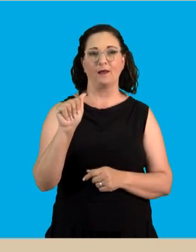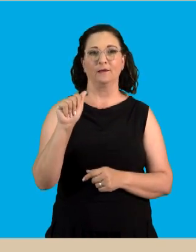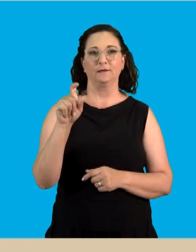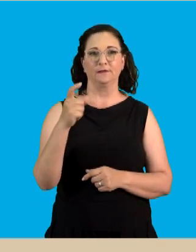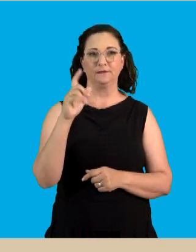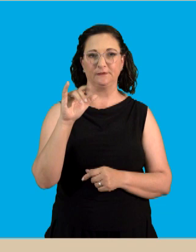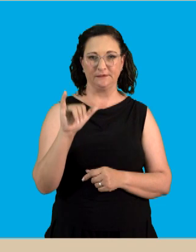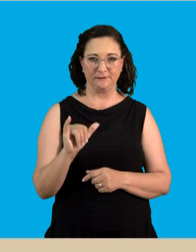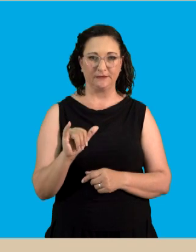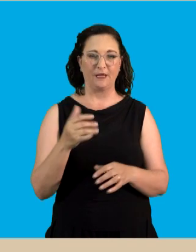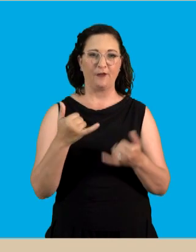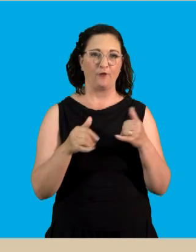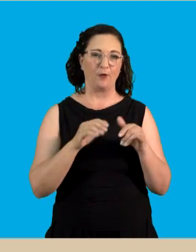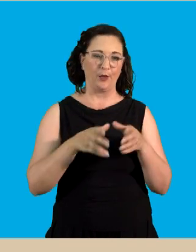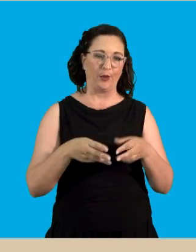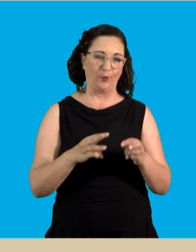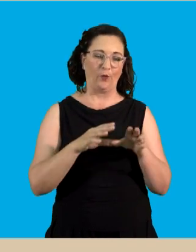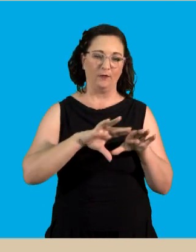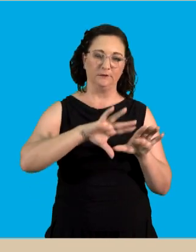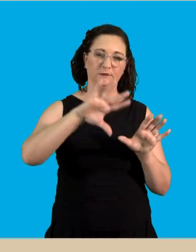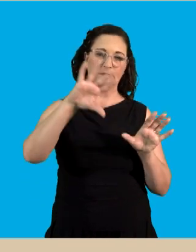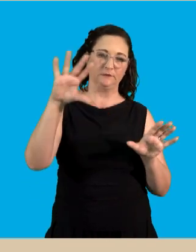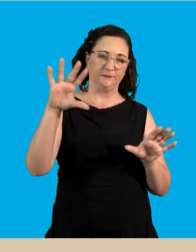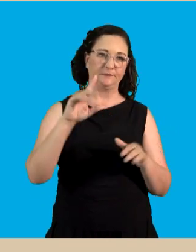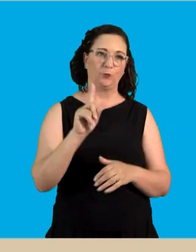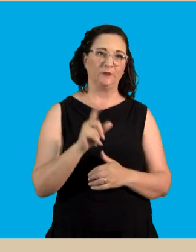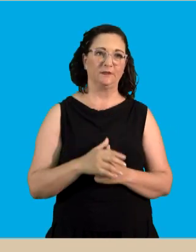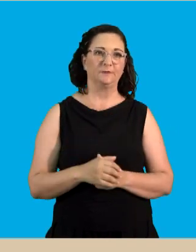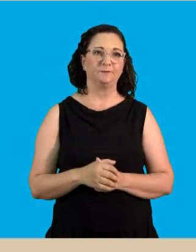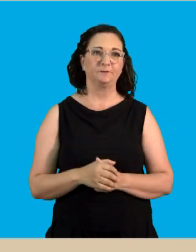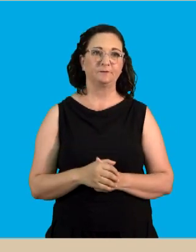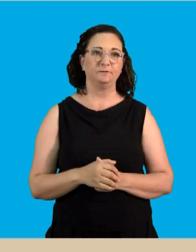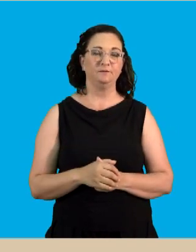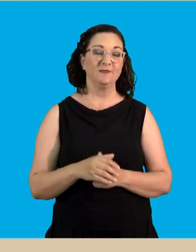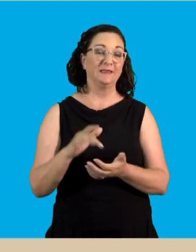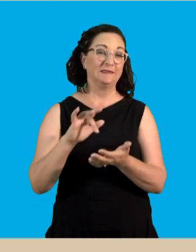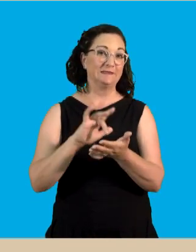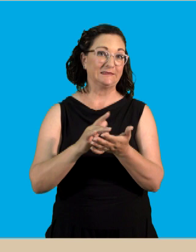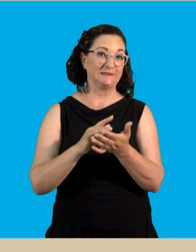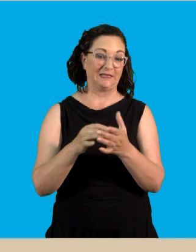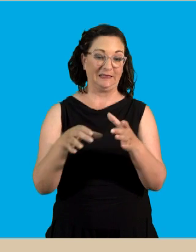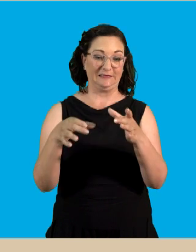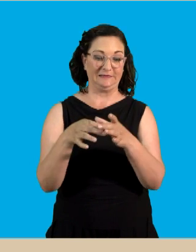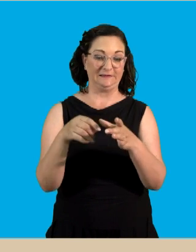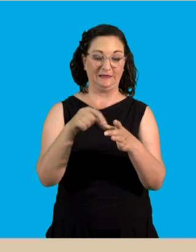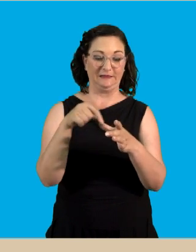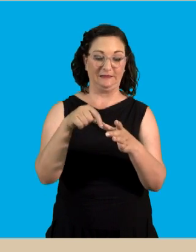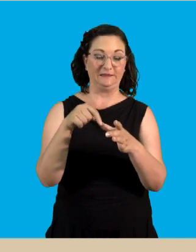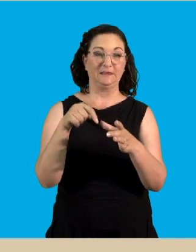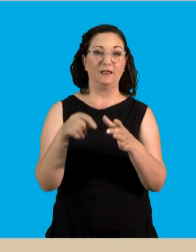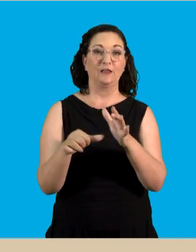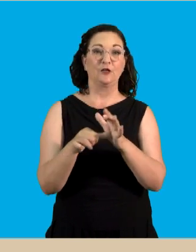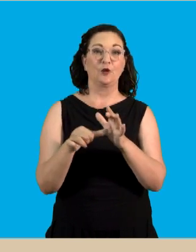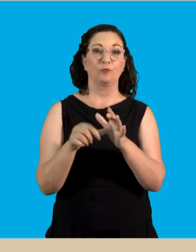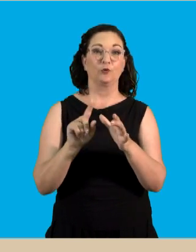Now the Milky Way galaxy, as you have seen from our drawing, we said that one of the most important things that we find at the center of our Milky Way